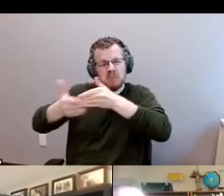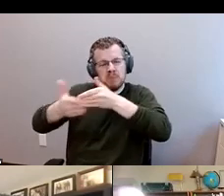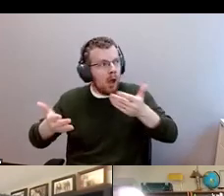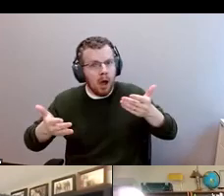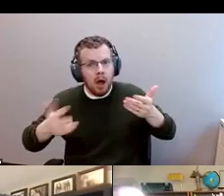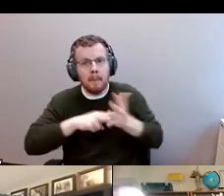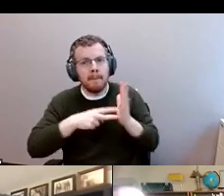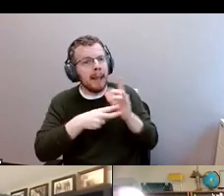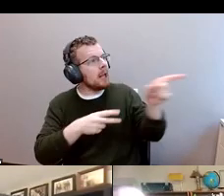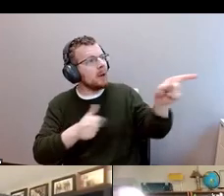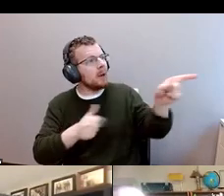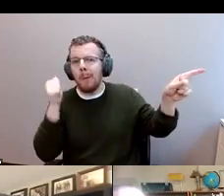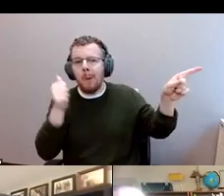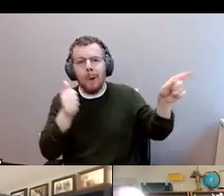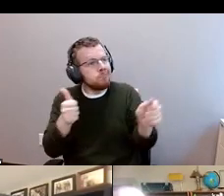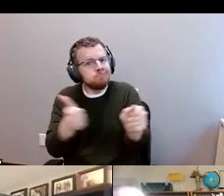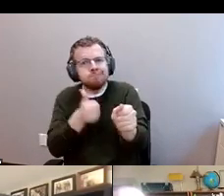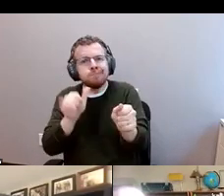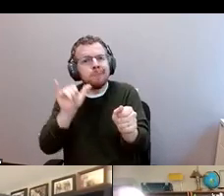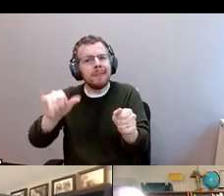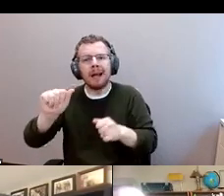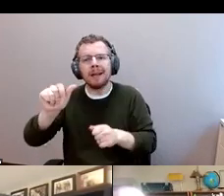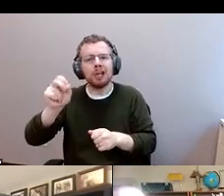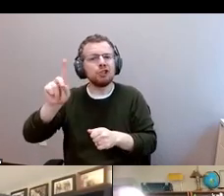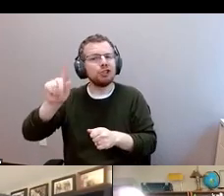agenda around equality.